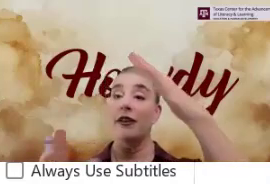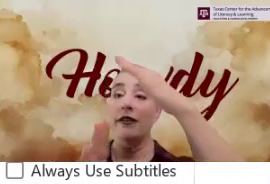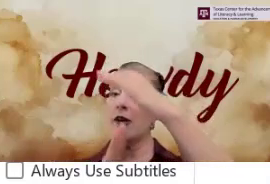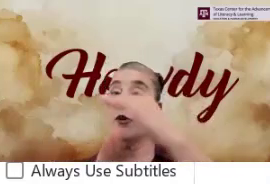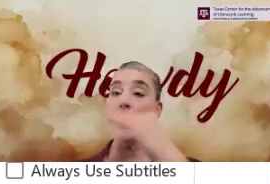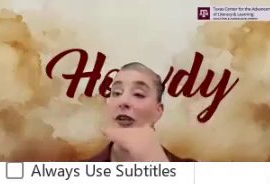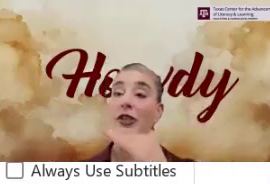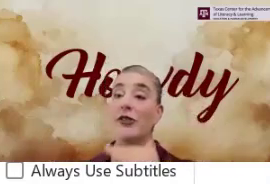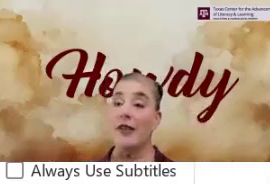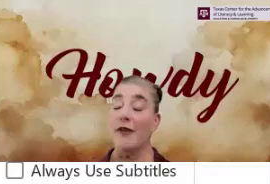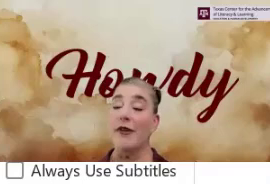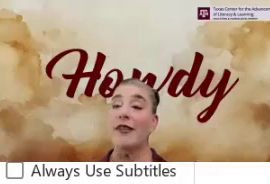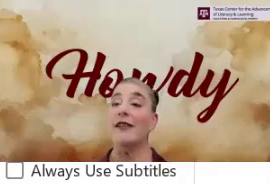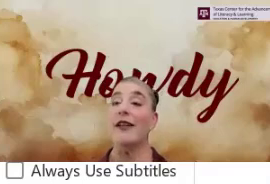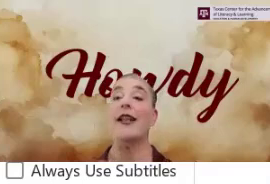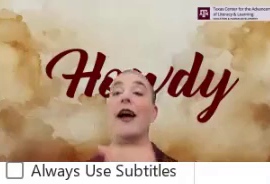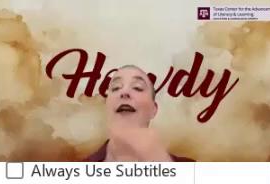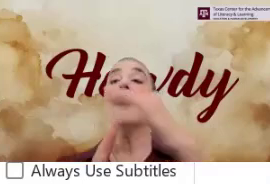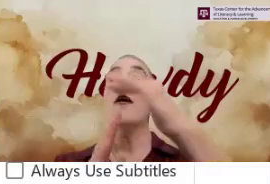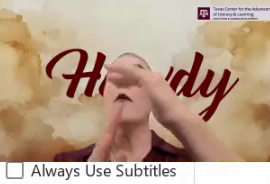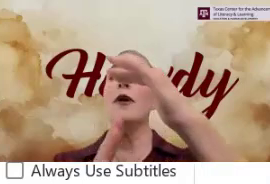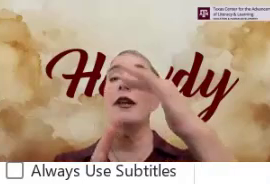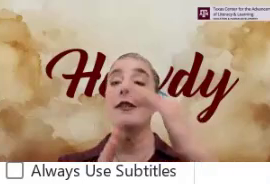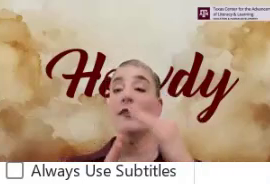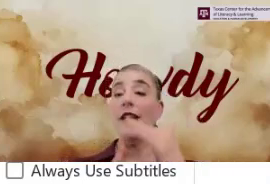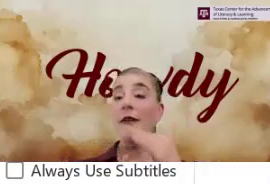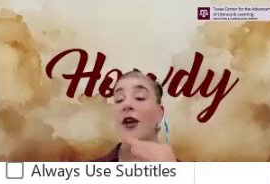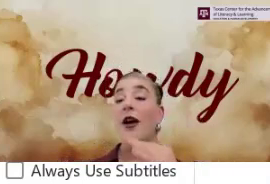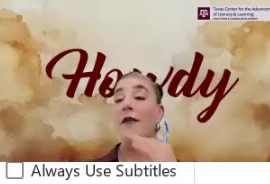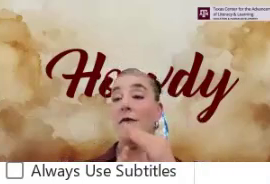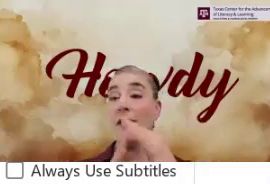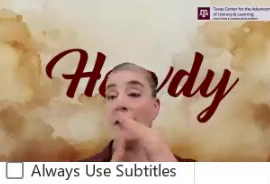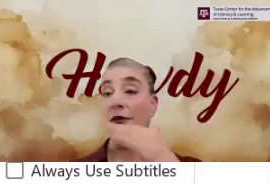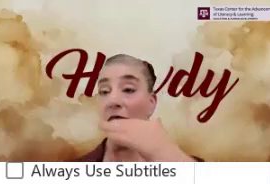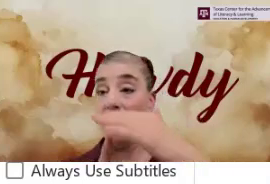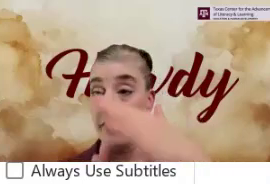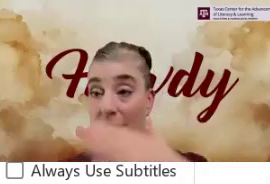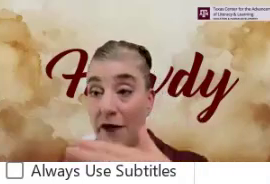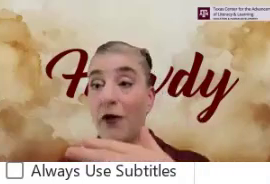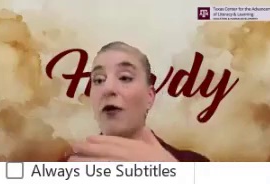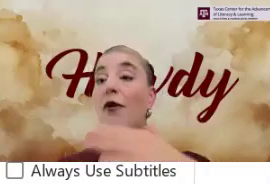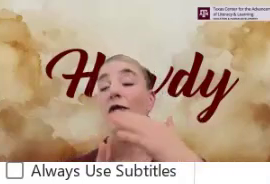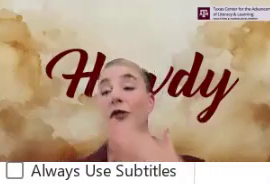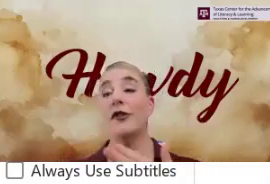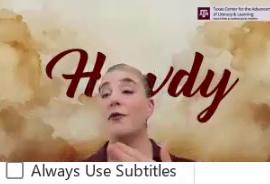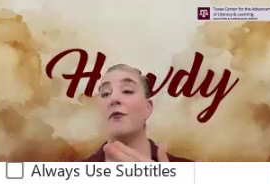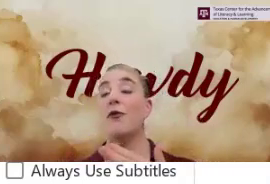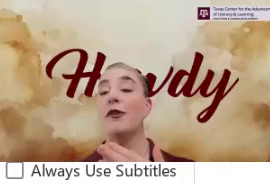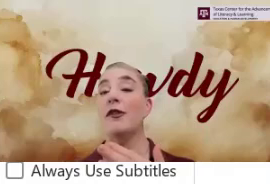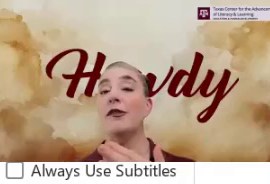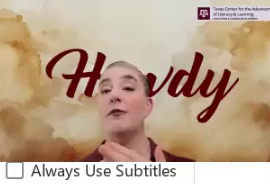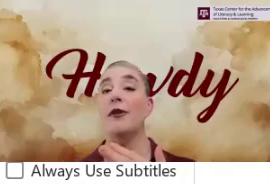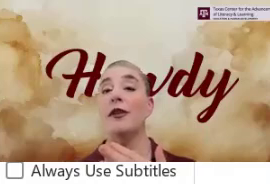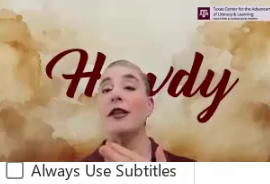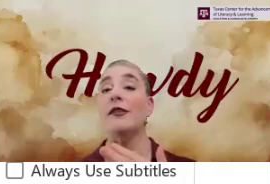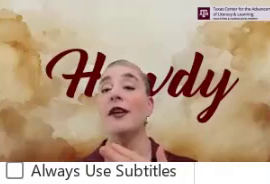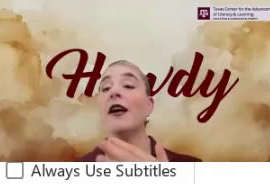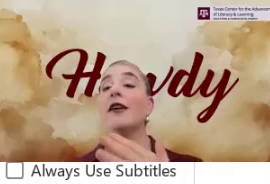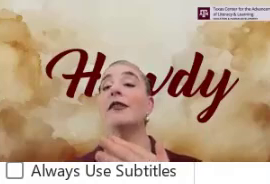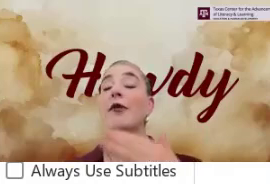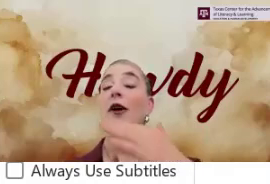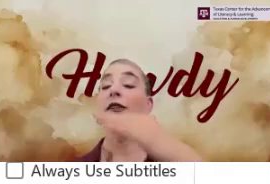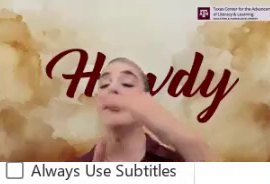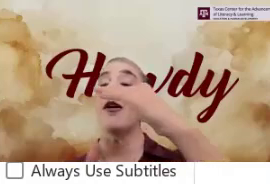you're bringing in the equations and everything like that, but at the same time, it becomes very difficult for some people with